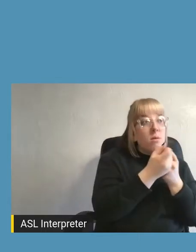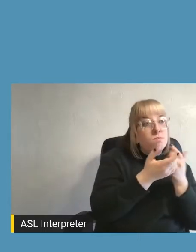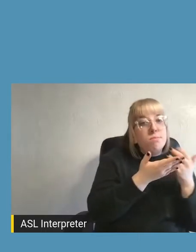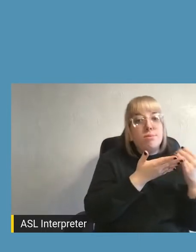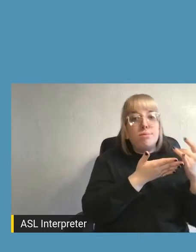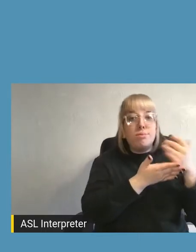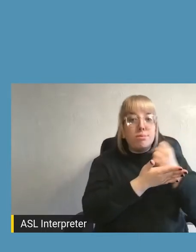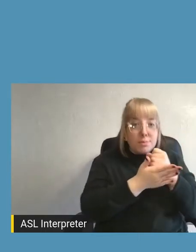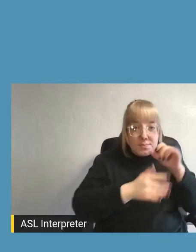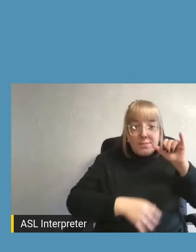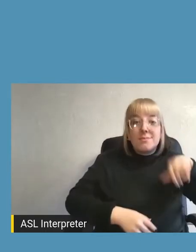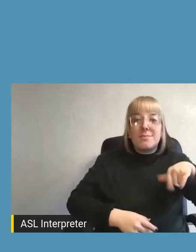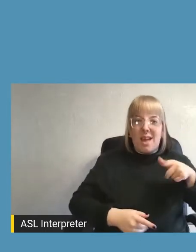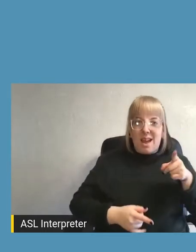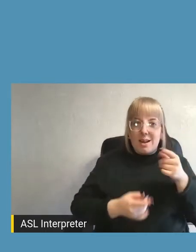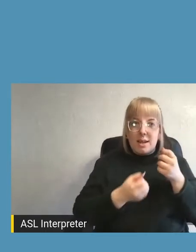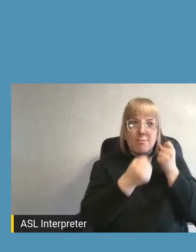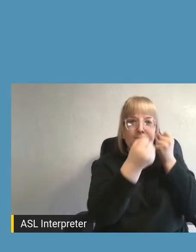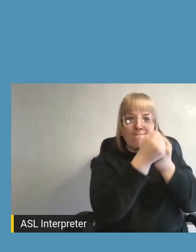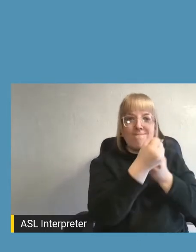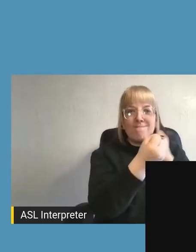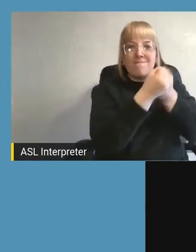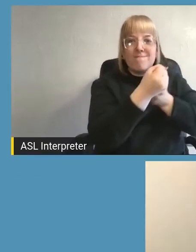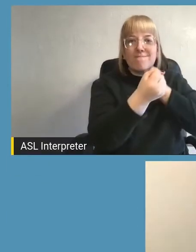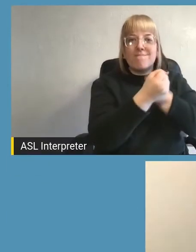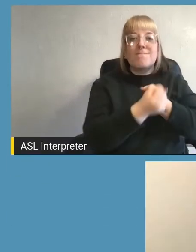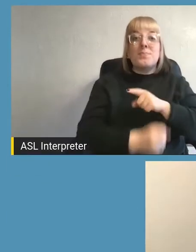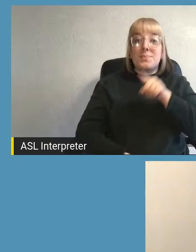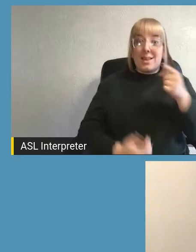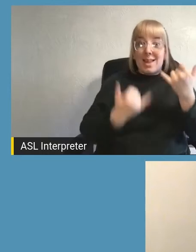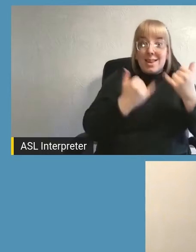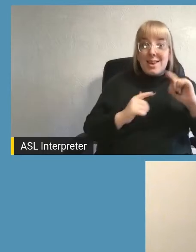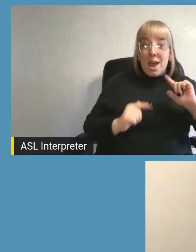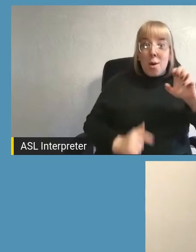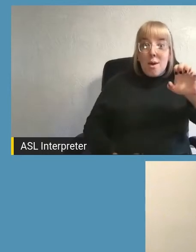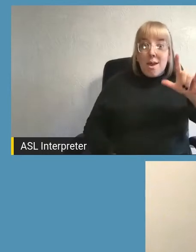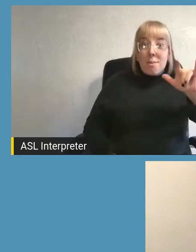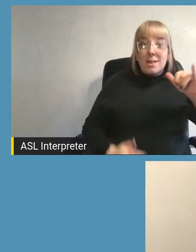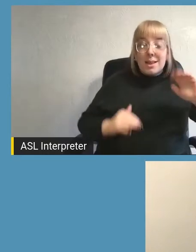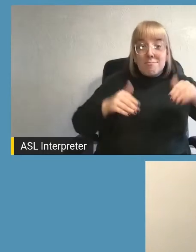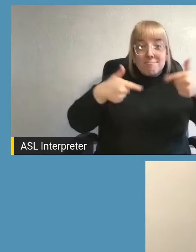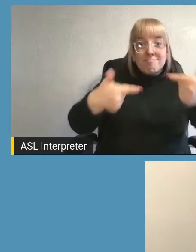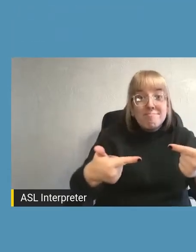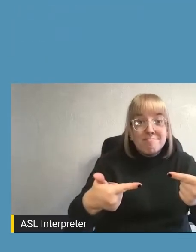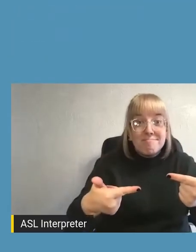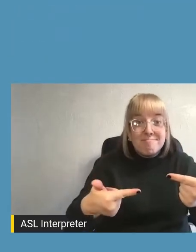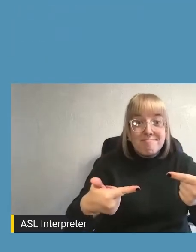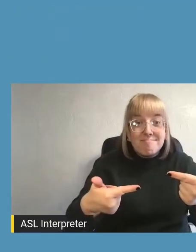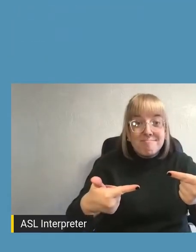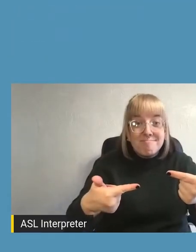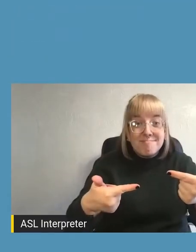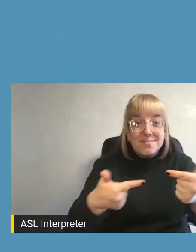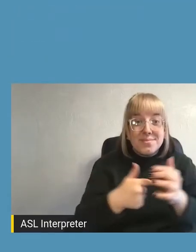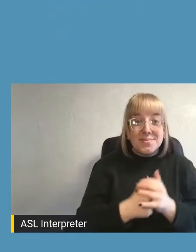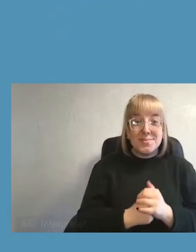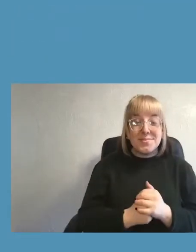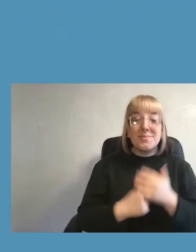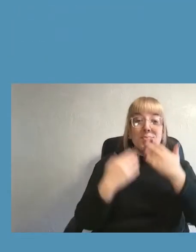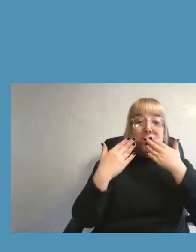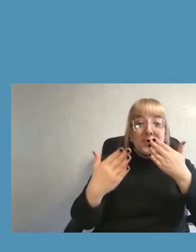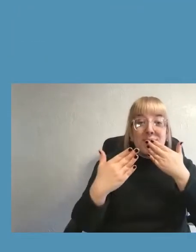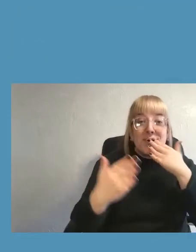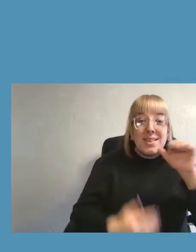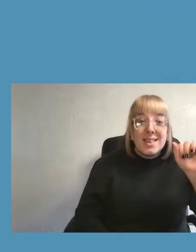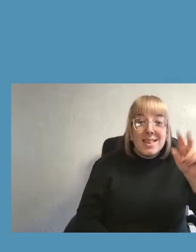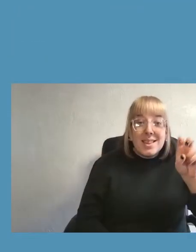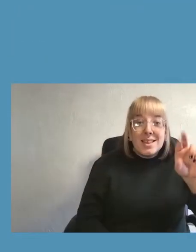as we get started, let's please welcome Emily up to the screen. And let's begin. Emily, you can take it away. Thank you so much, Avery,